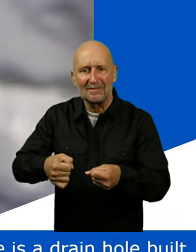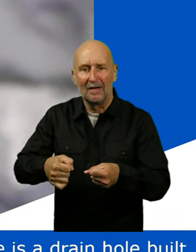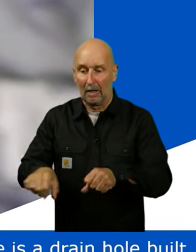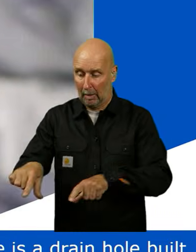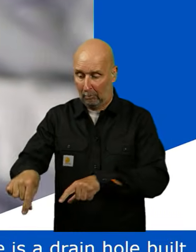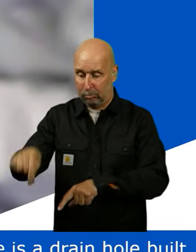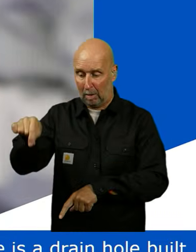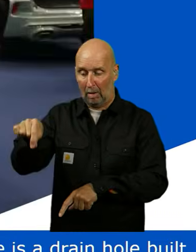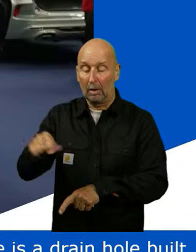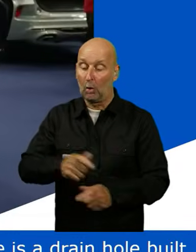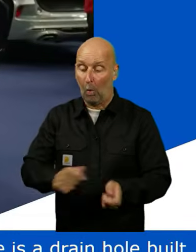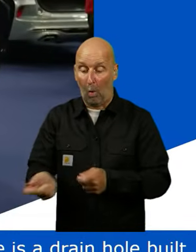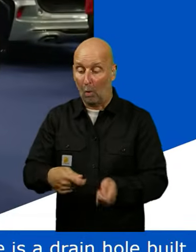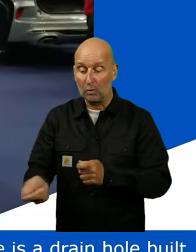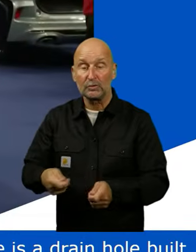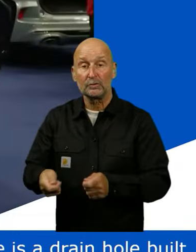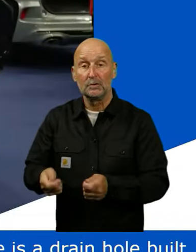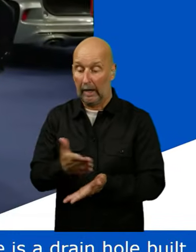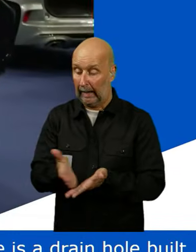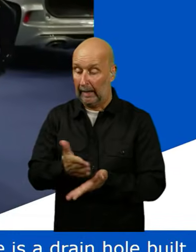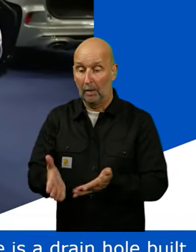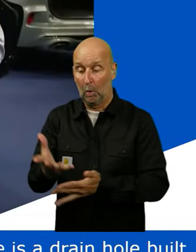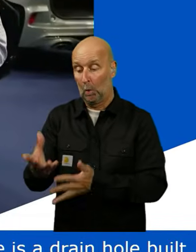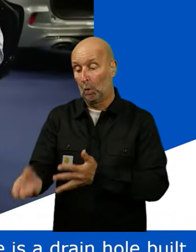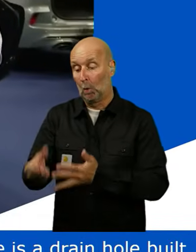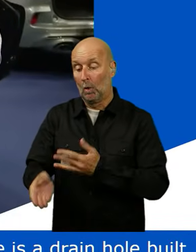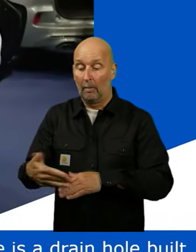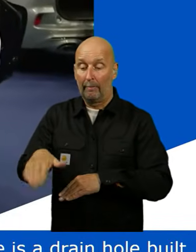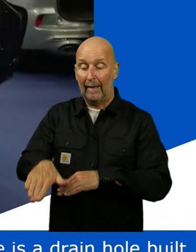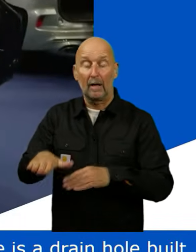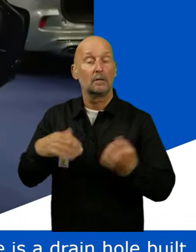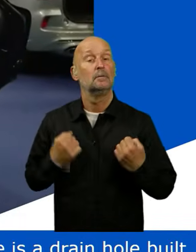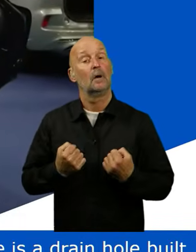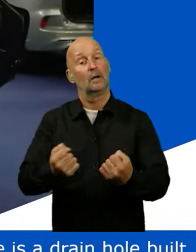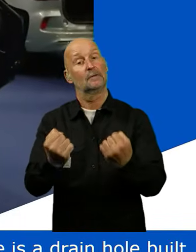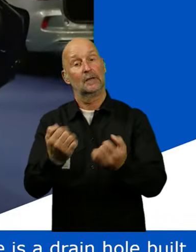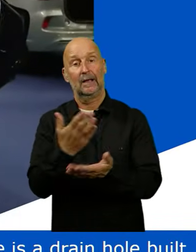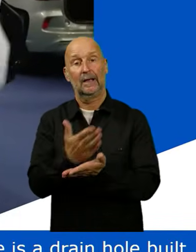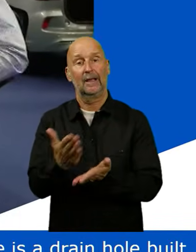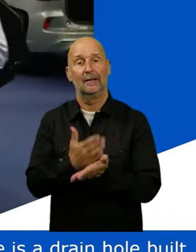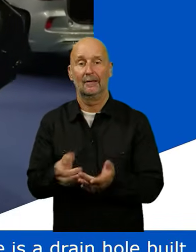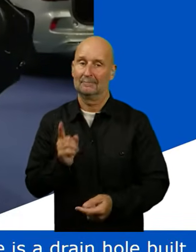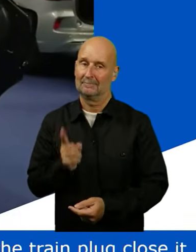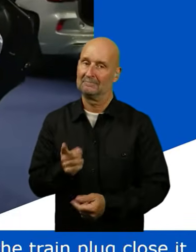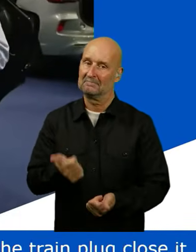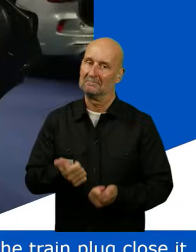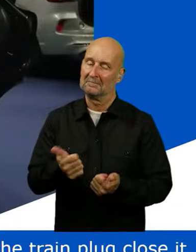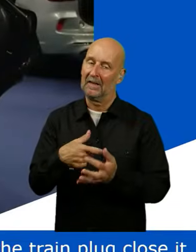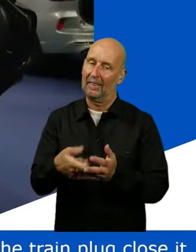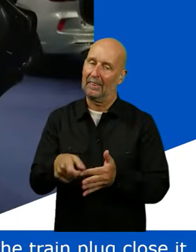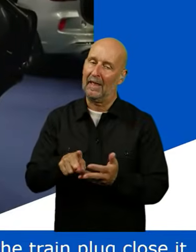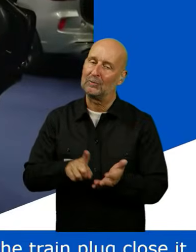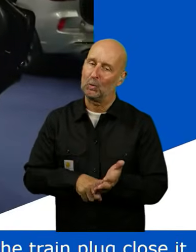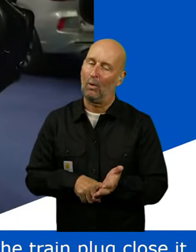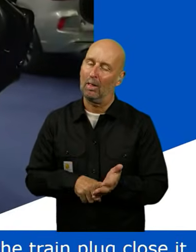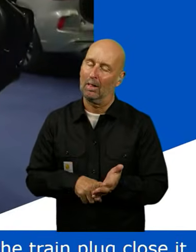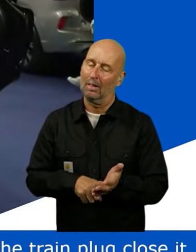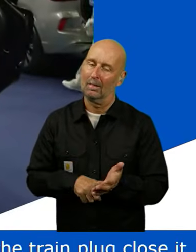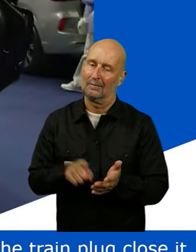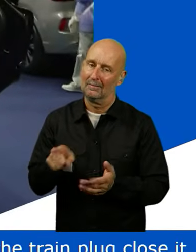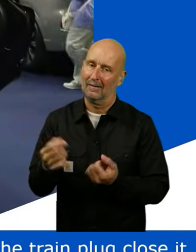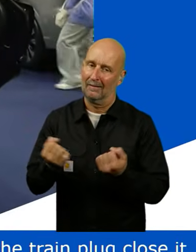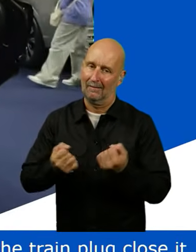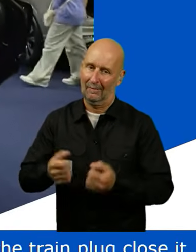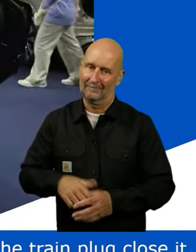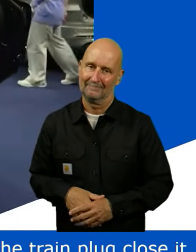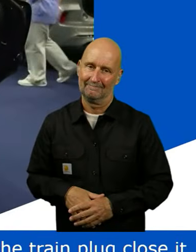plug, hose it down, clean it out, pop it back in, and you're ready to go. It's just one of the many cool features on the Ford Puma